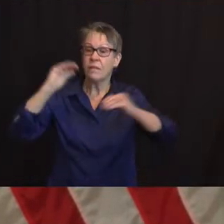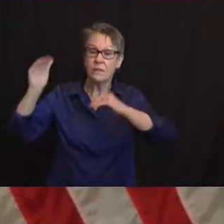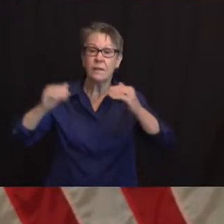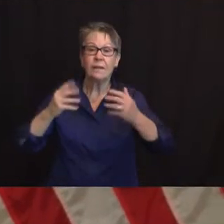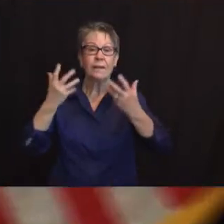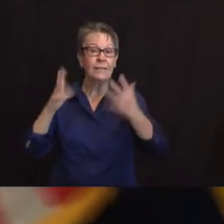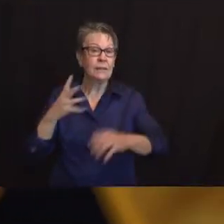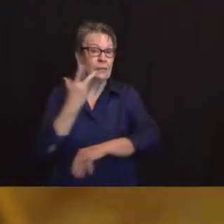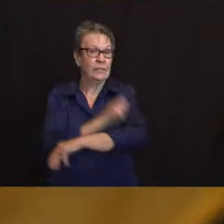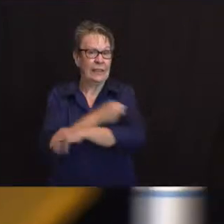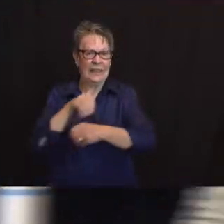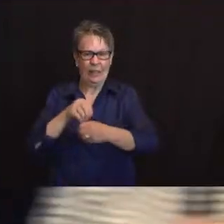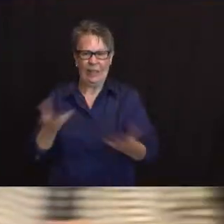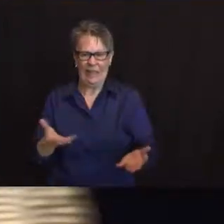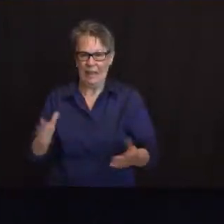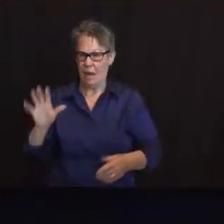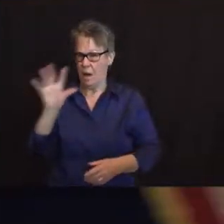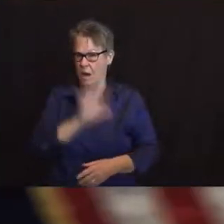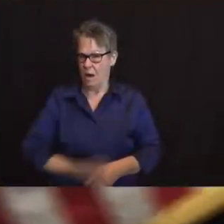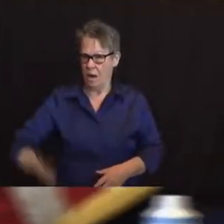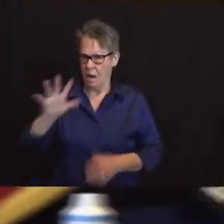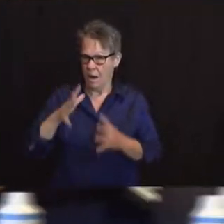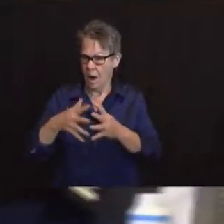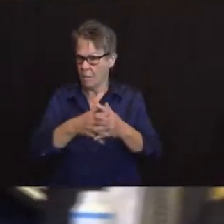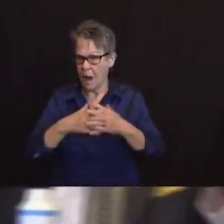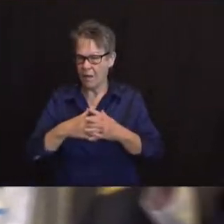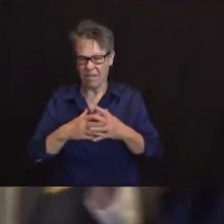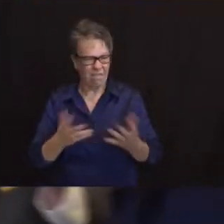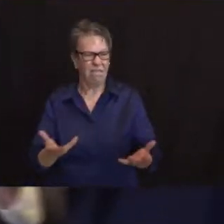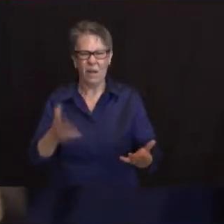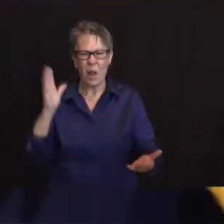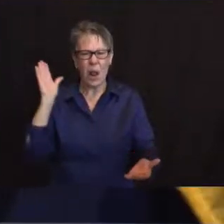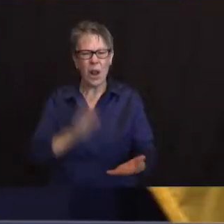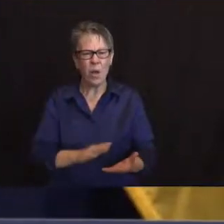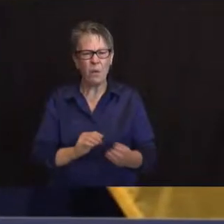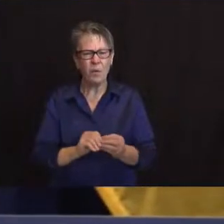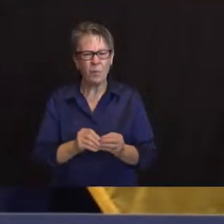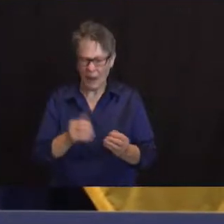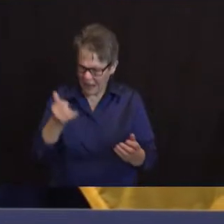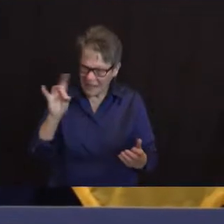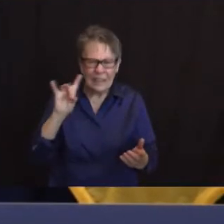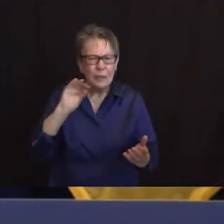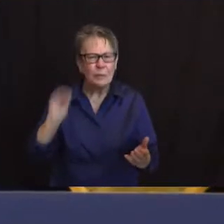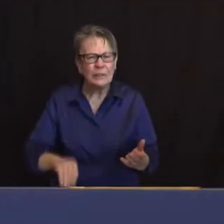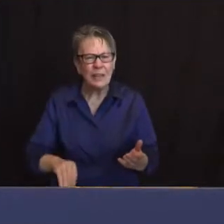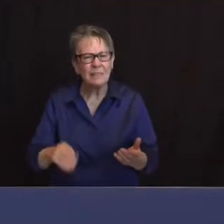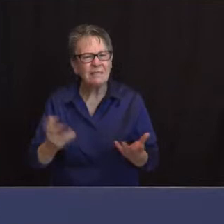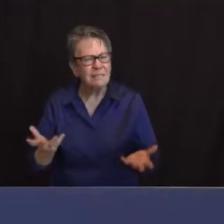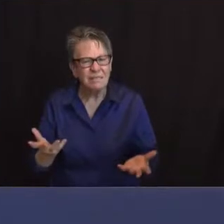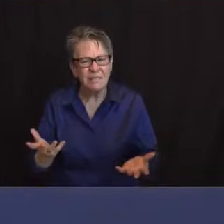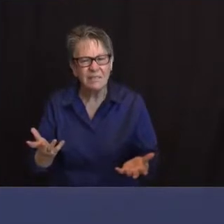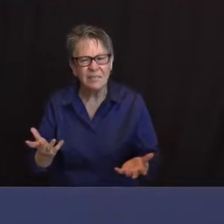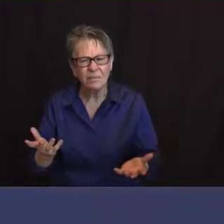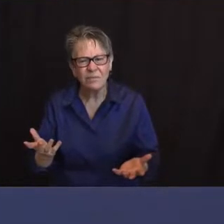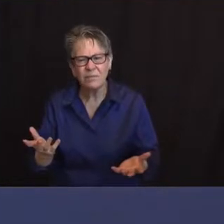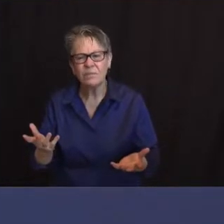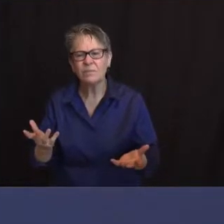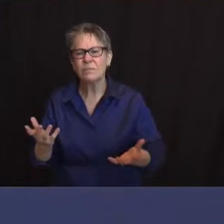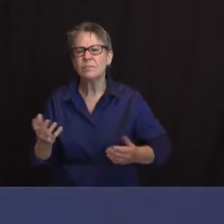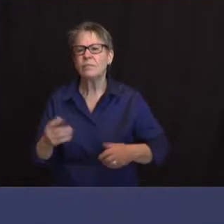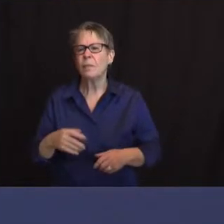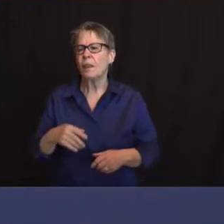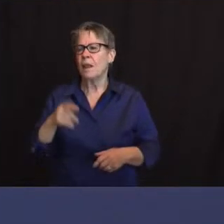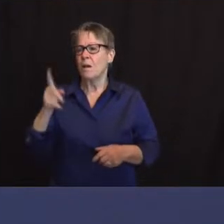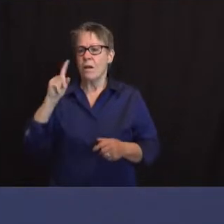I'll give you, Judy mentioned in her remarks, thank you, Tina, that we know the variants are in all counties in the state. And notwithstanding the numbers we report,